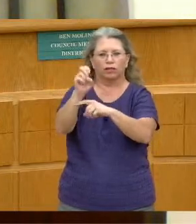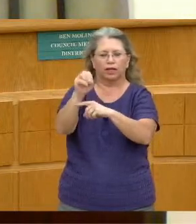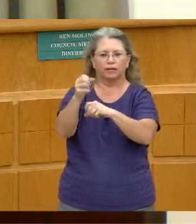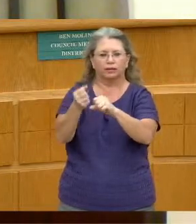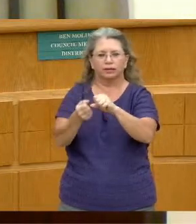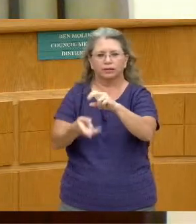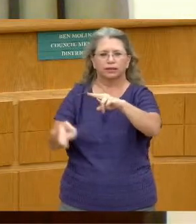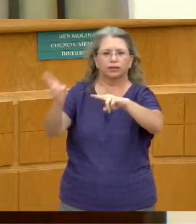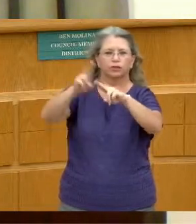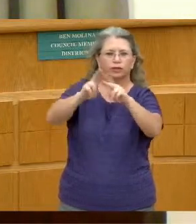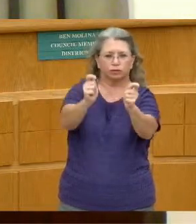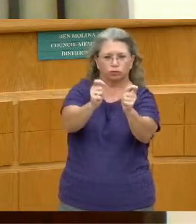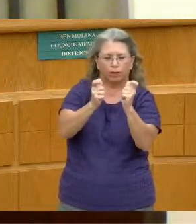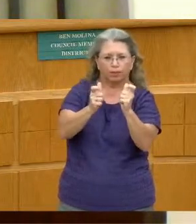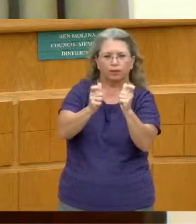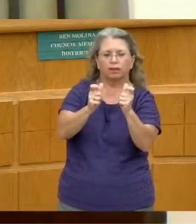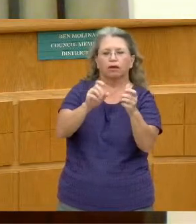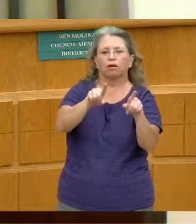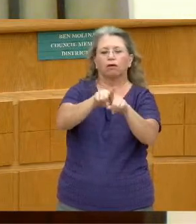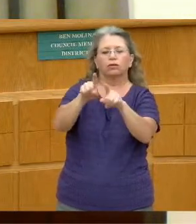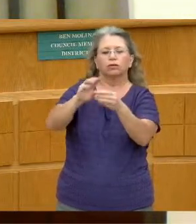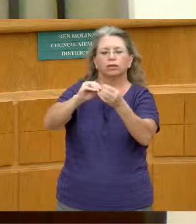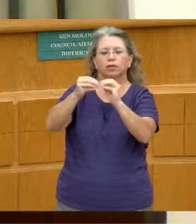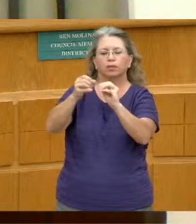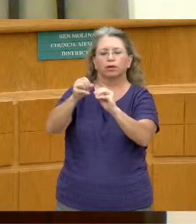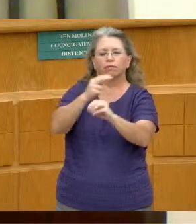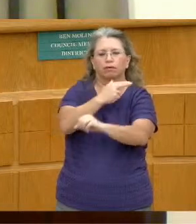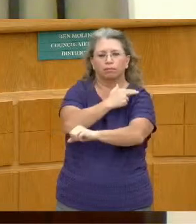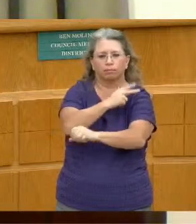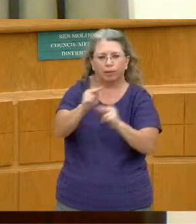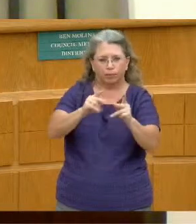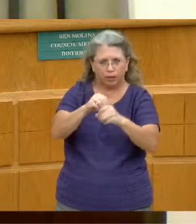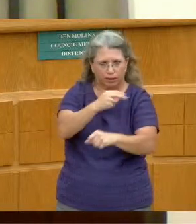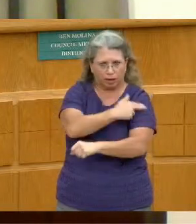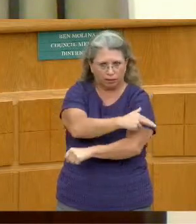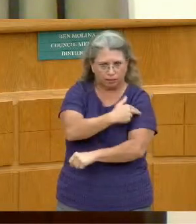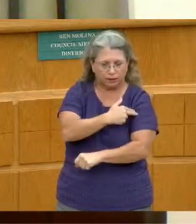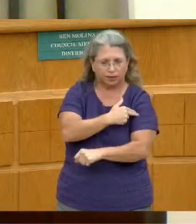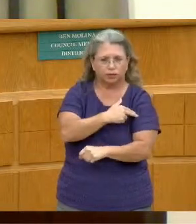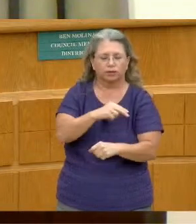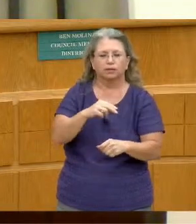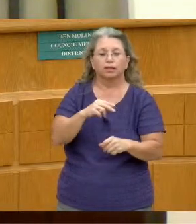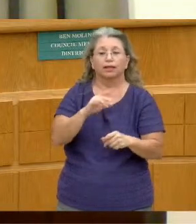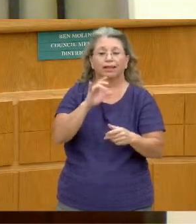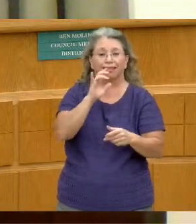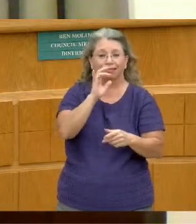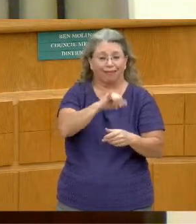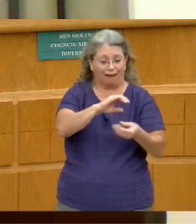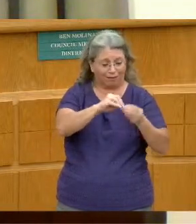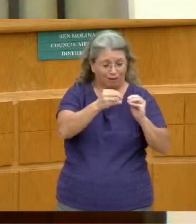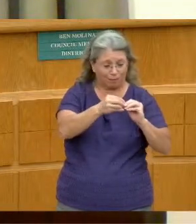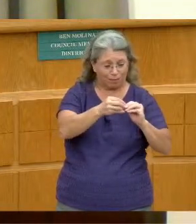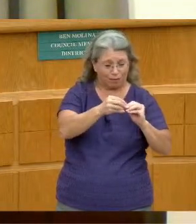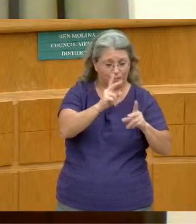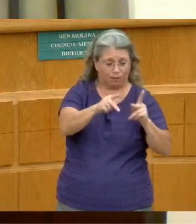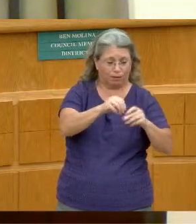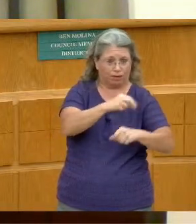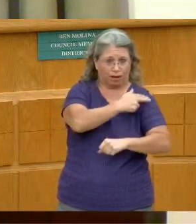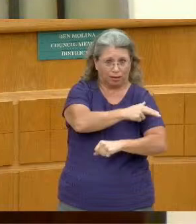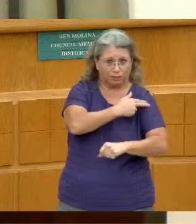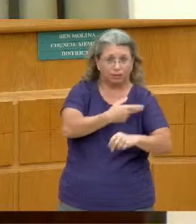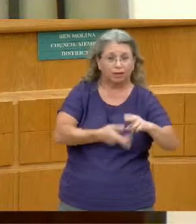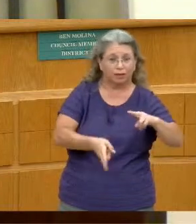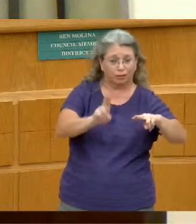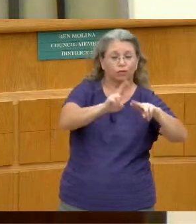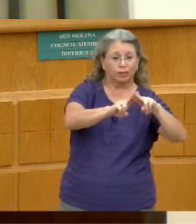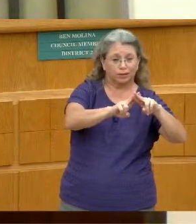rapidly, so do our number of hospitalizations. And when hospitalizations increase, it is inevitable that